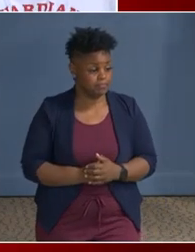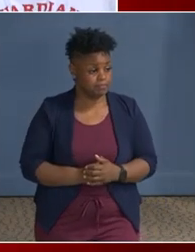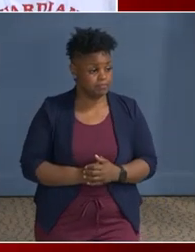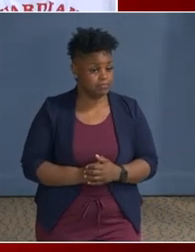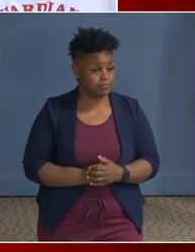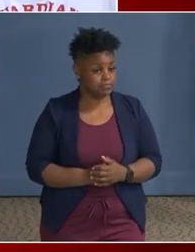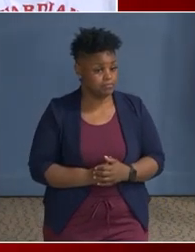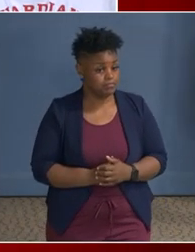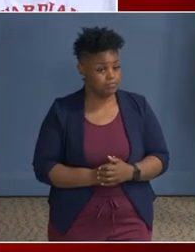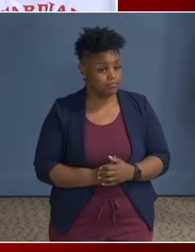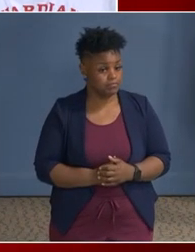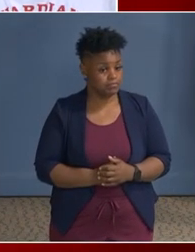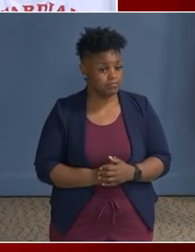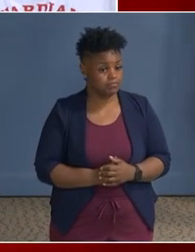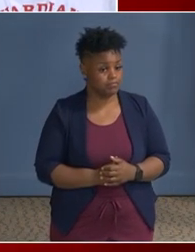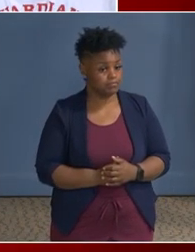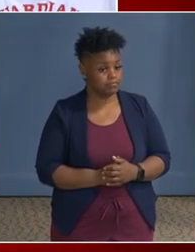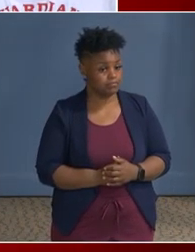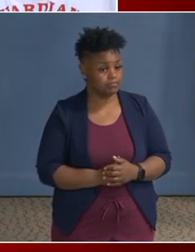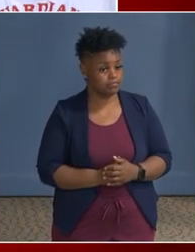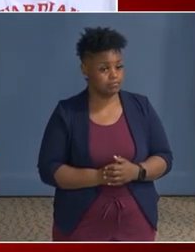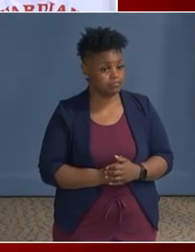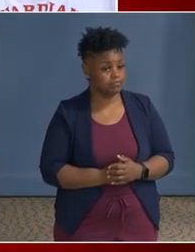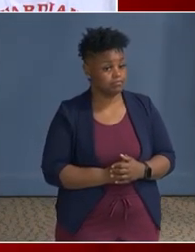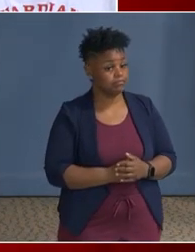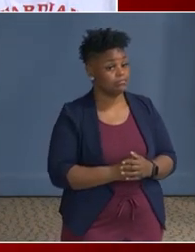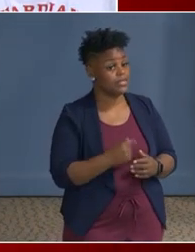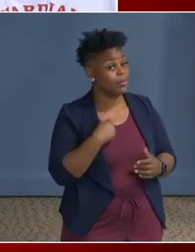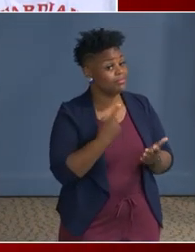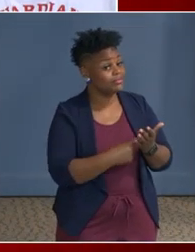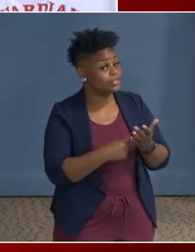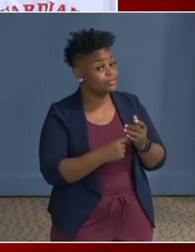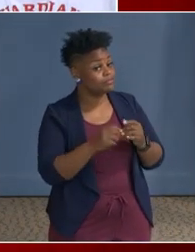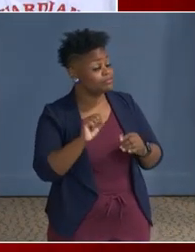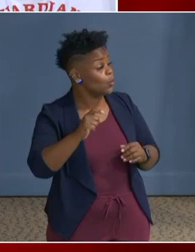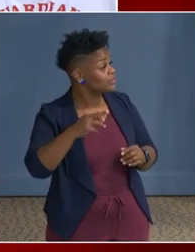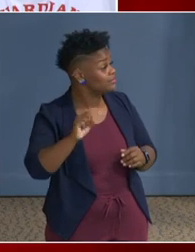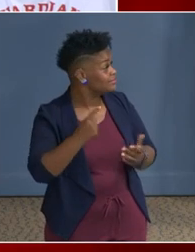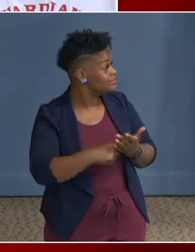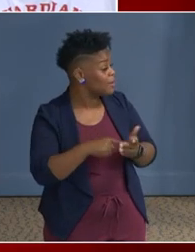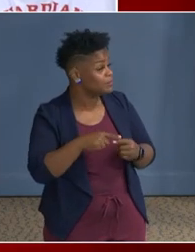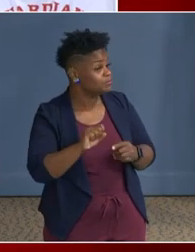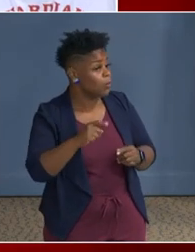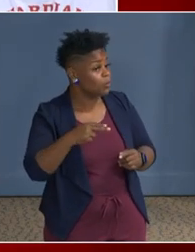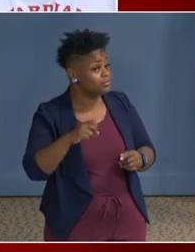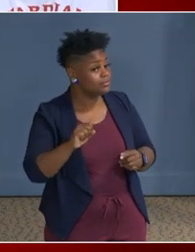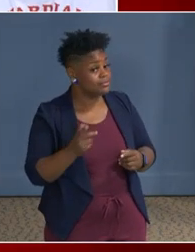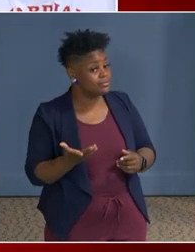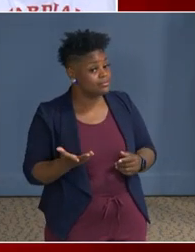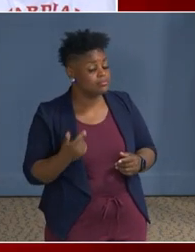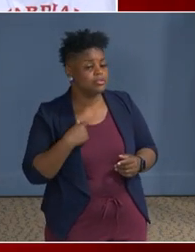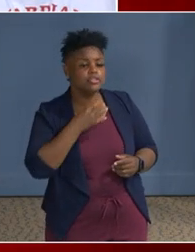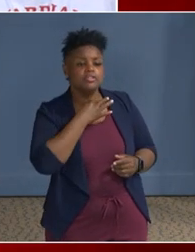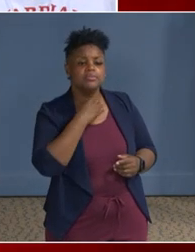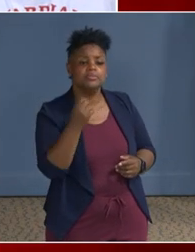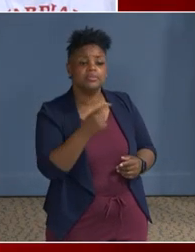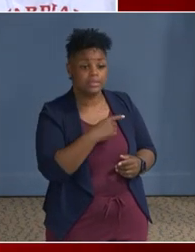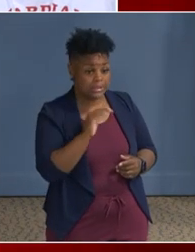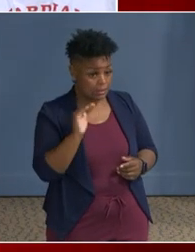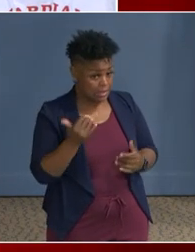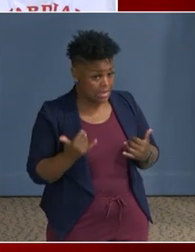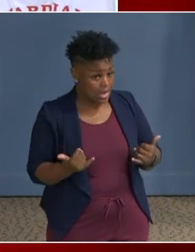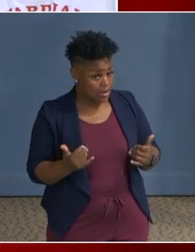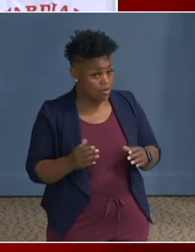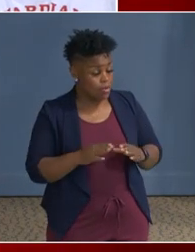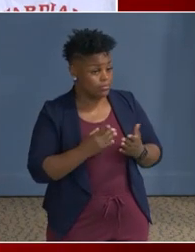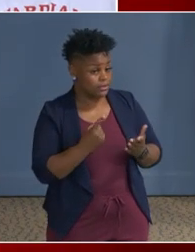Okay, Mark? Mayor Bowser, could we switch to sports? And could I just ask your thoughts on, there's a lot of momentum now around the